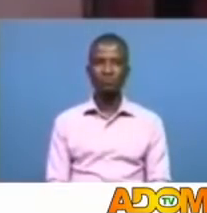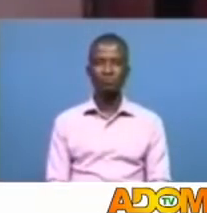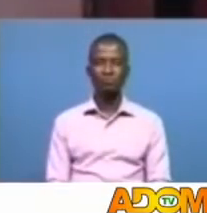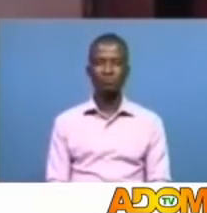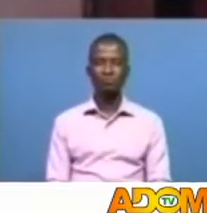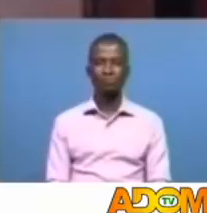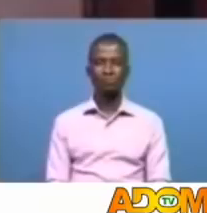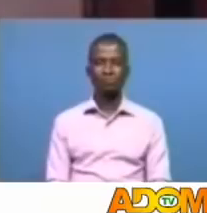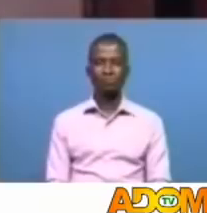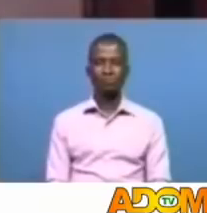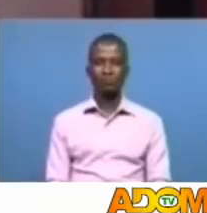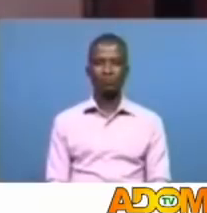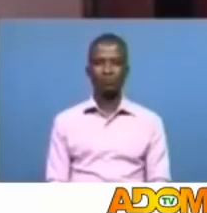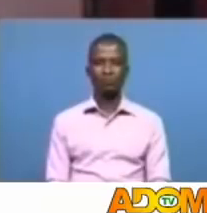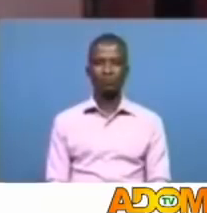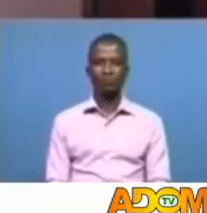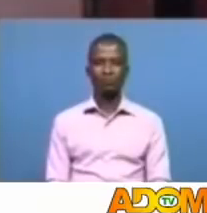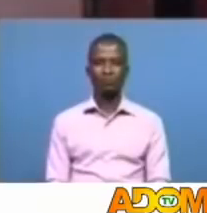Ground D.